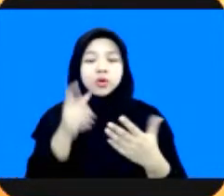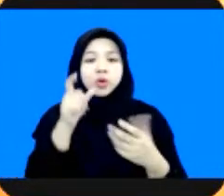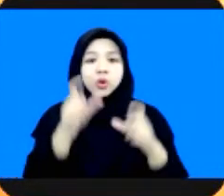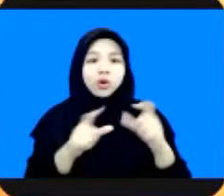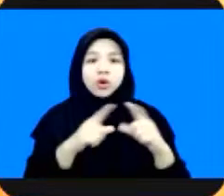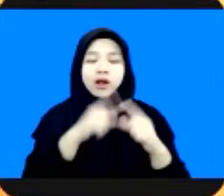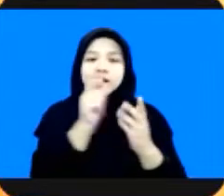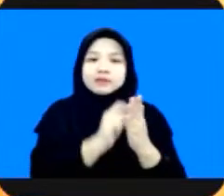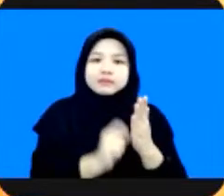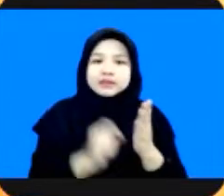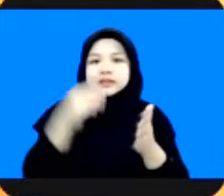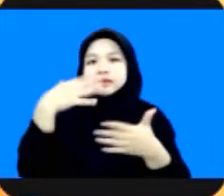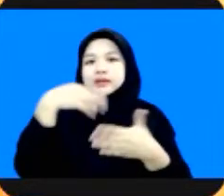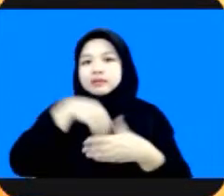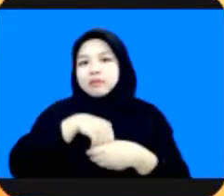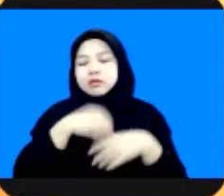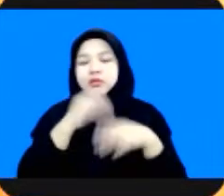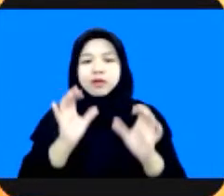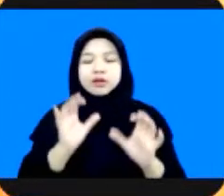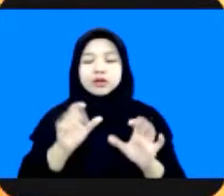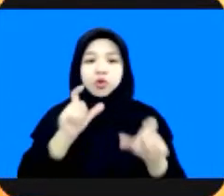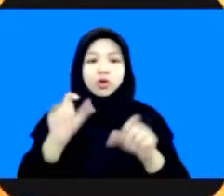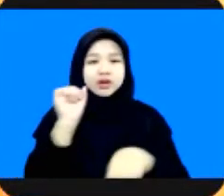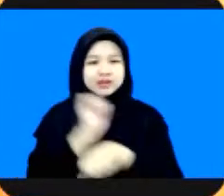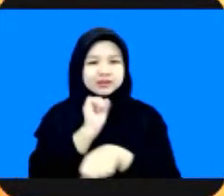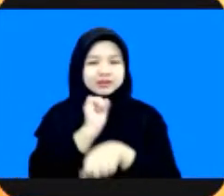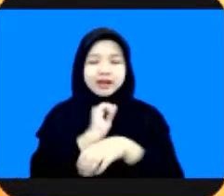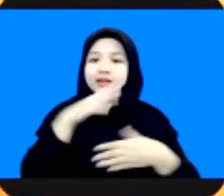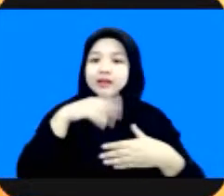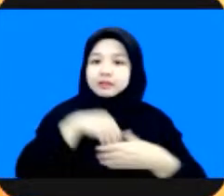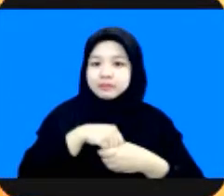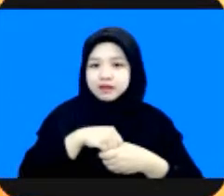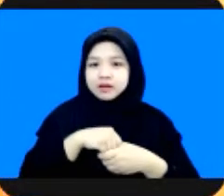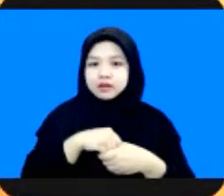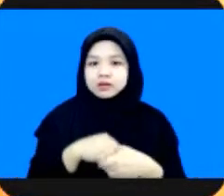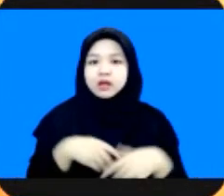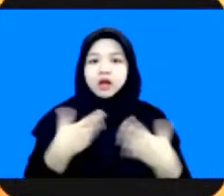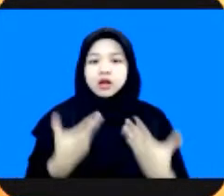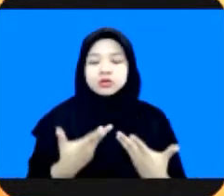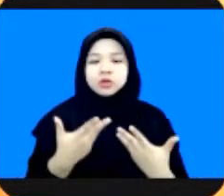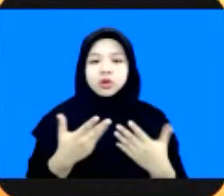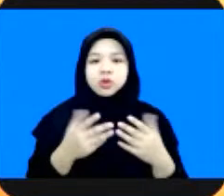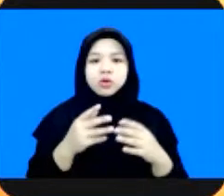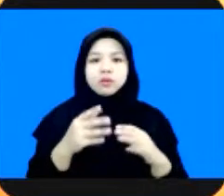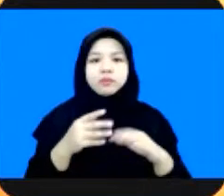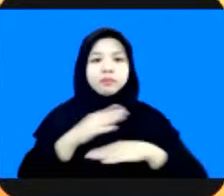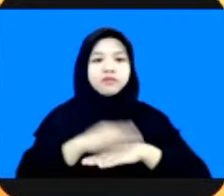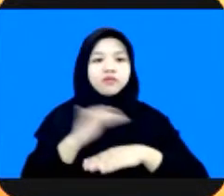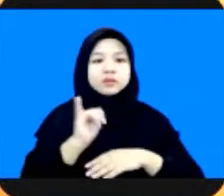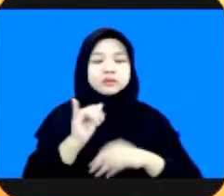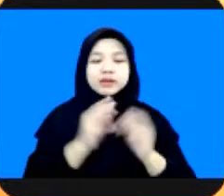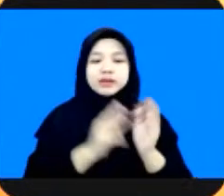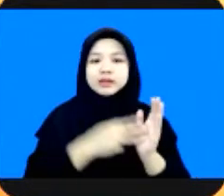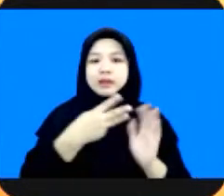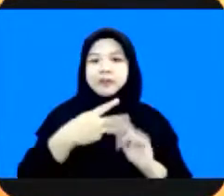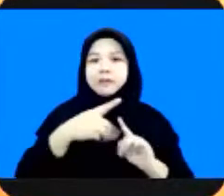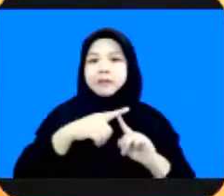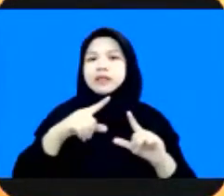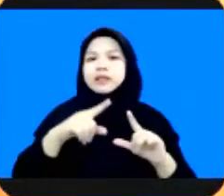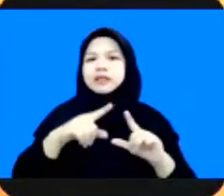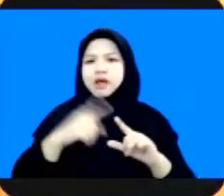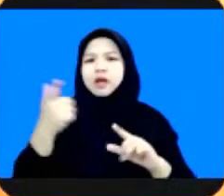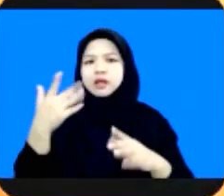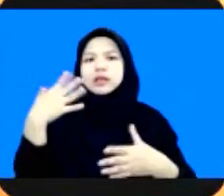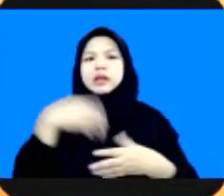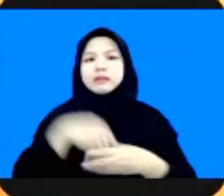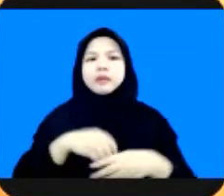even platform like Meta and others should be part of it. So coordination both at the national